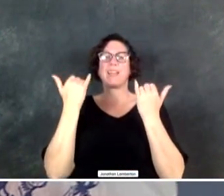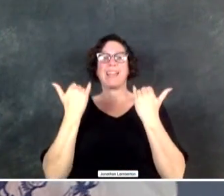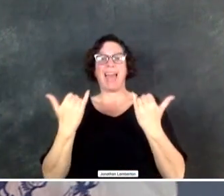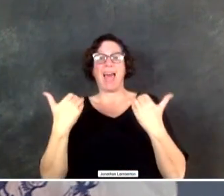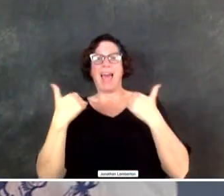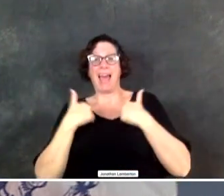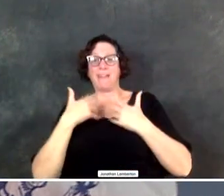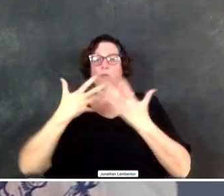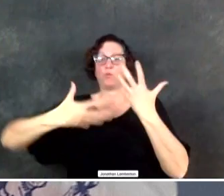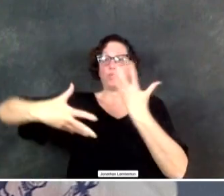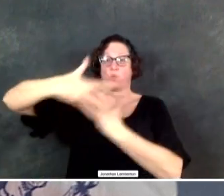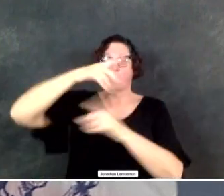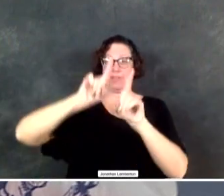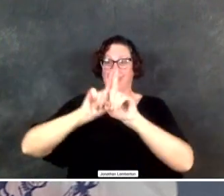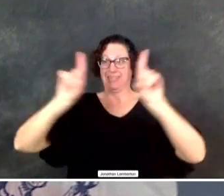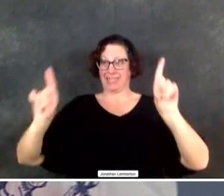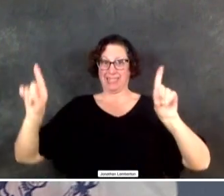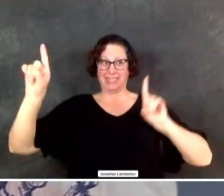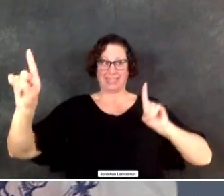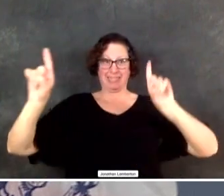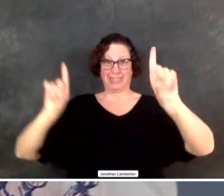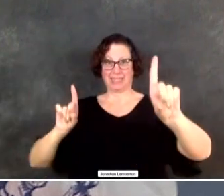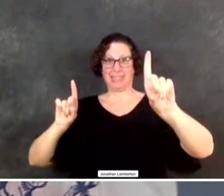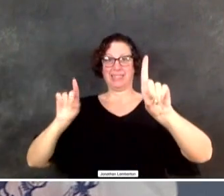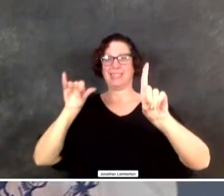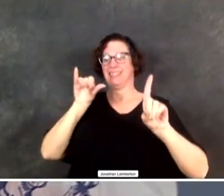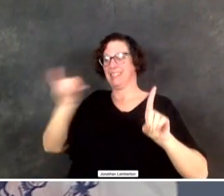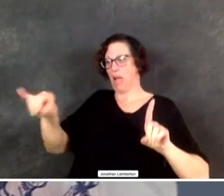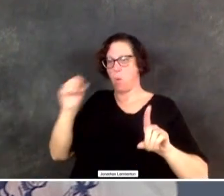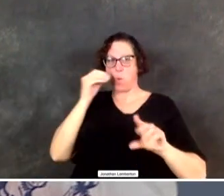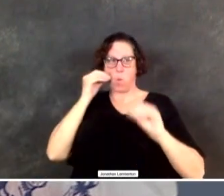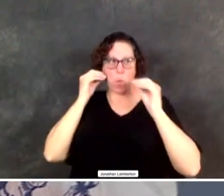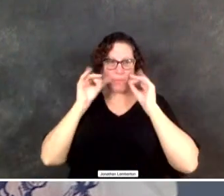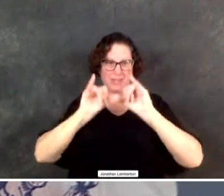at a situation where we've changed life in New York City profoundly.